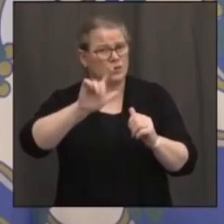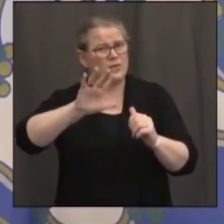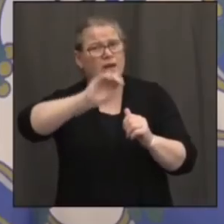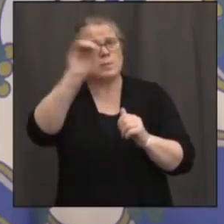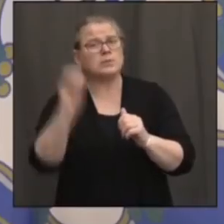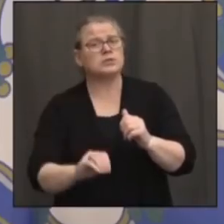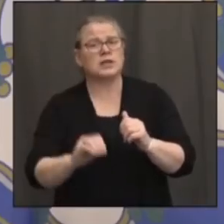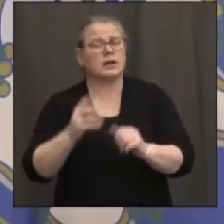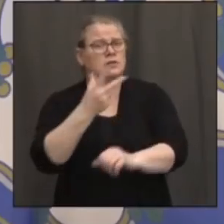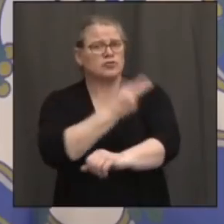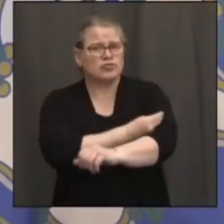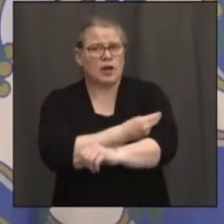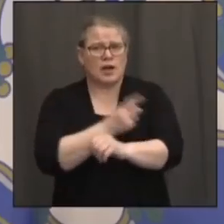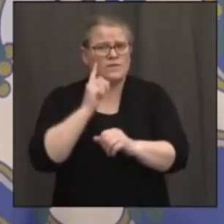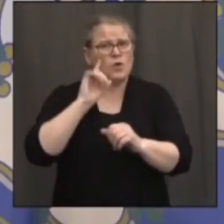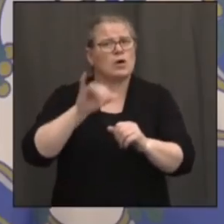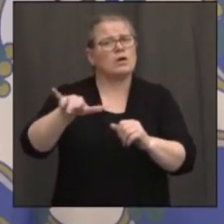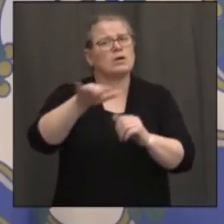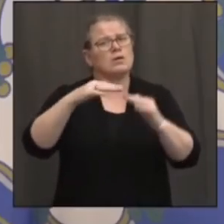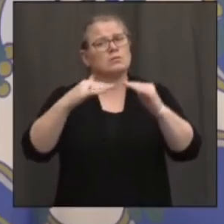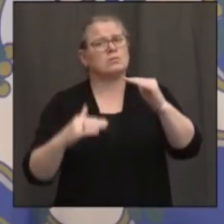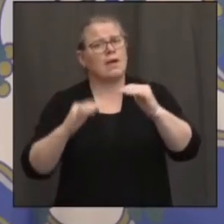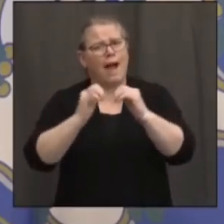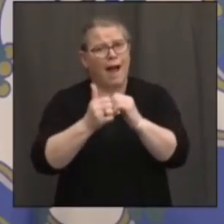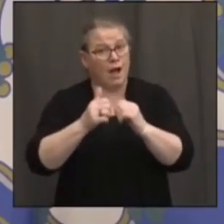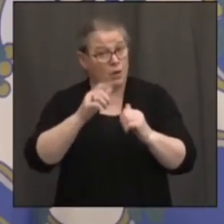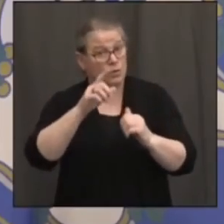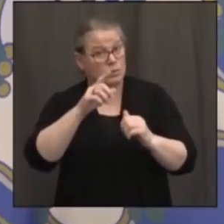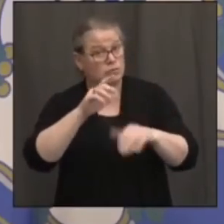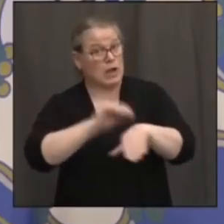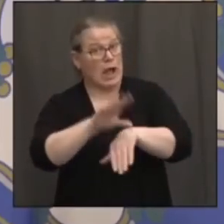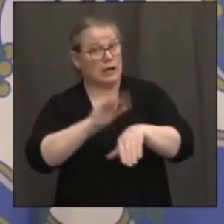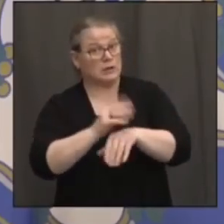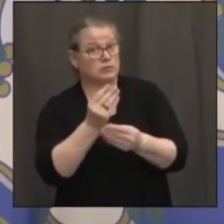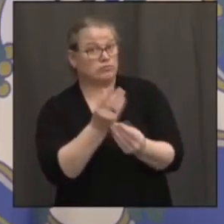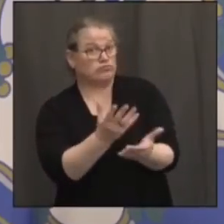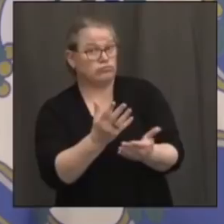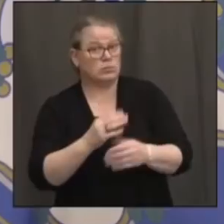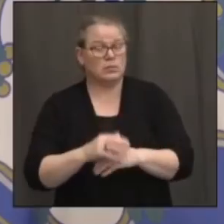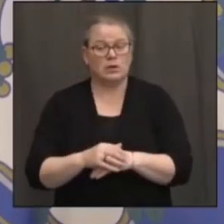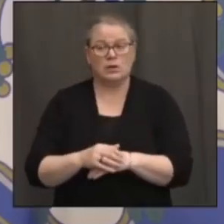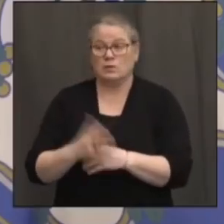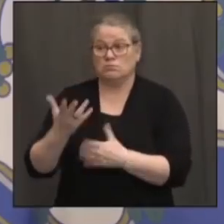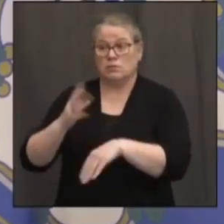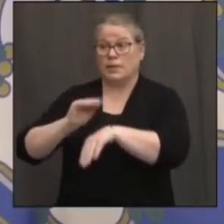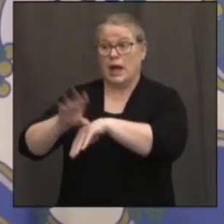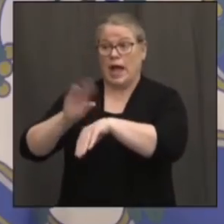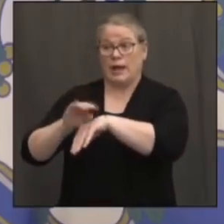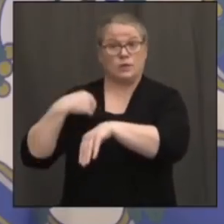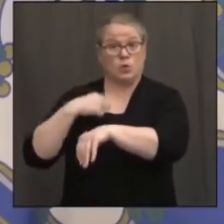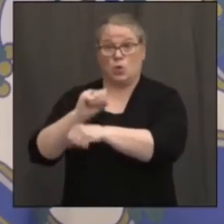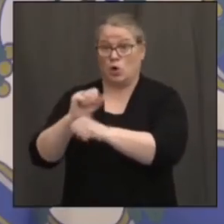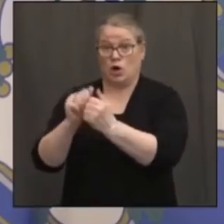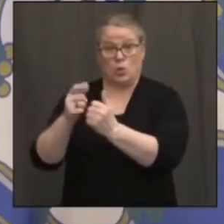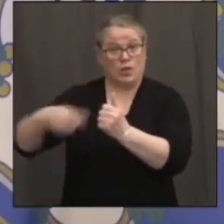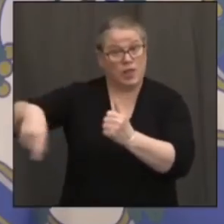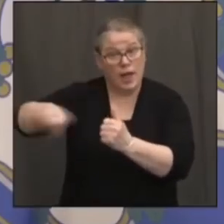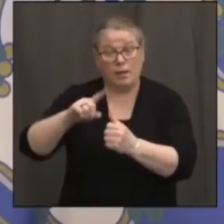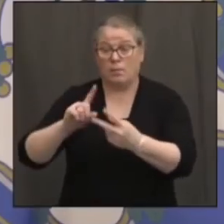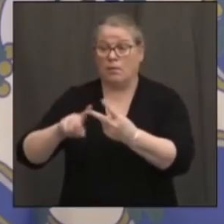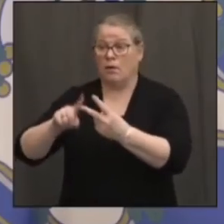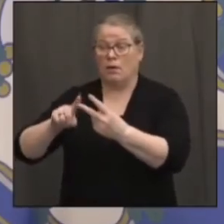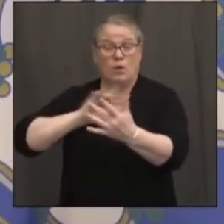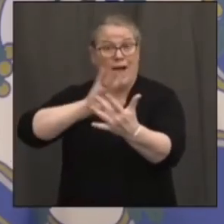rate? The guidance is we're working with them, and we've got public relations going out,